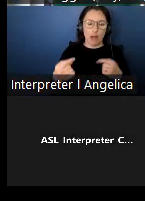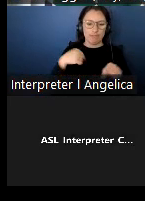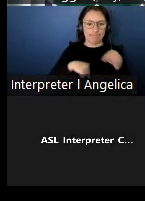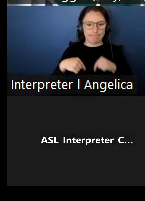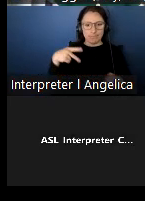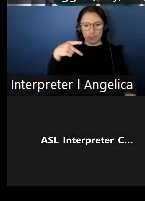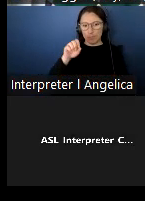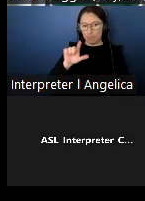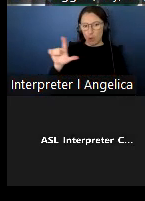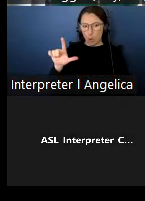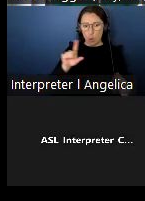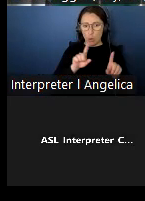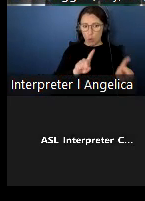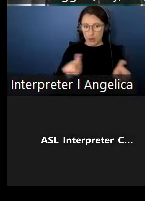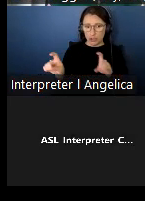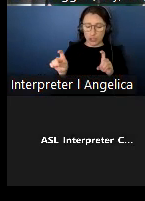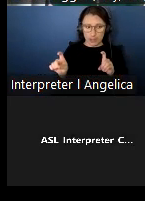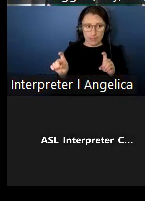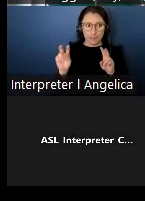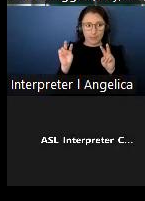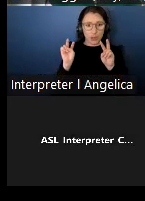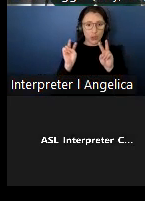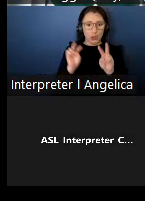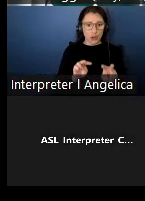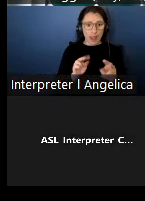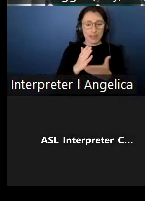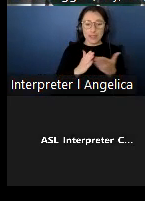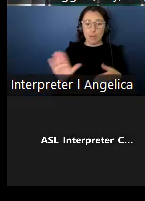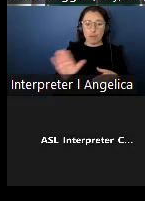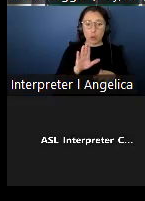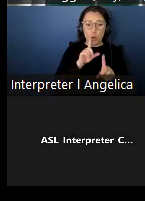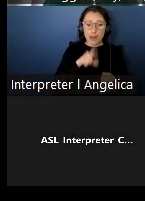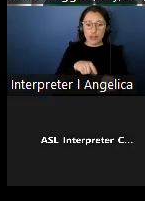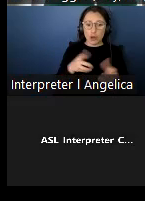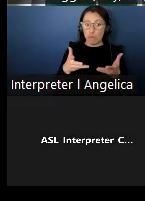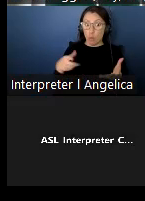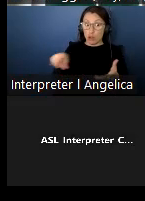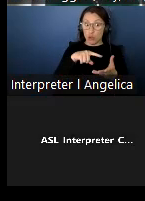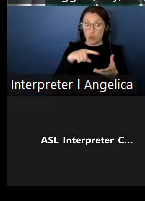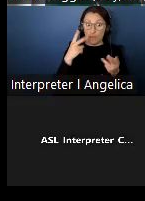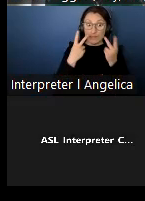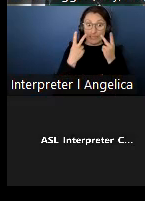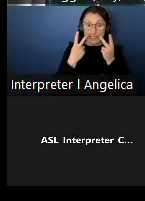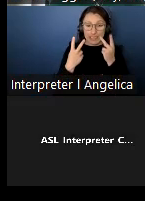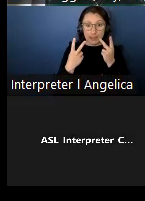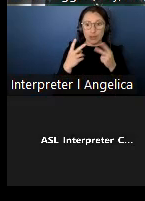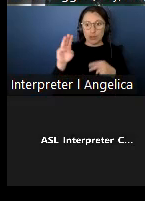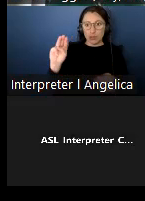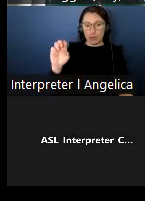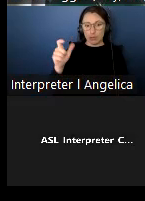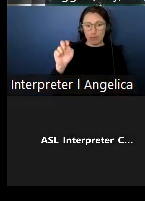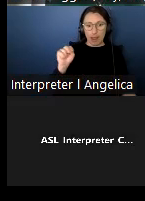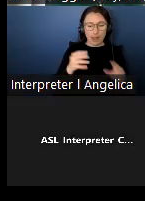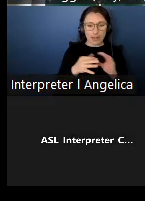question and look at some of your answers about what you have seen. So Megan put not